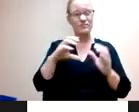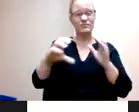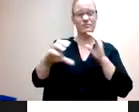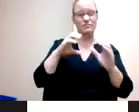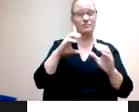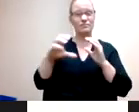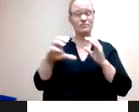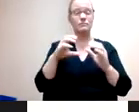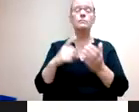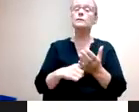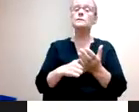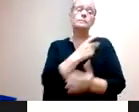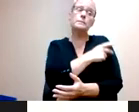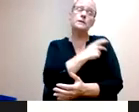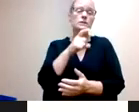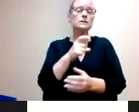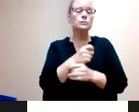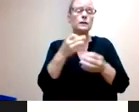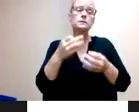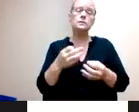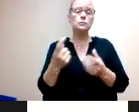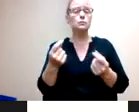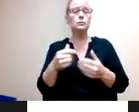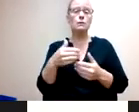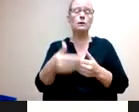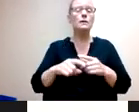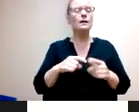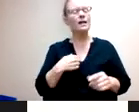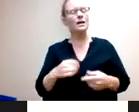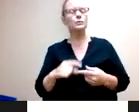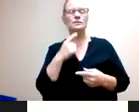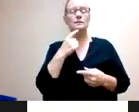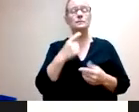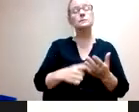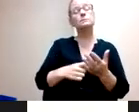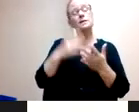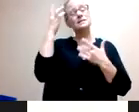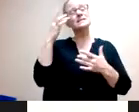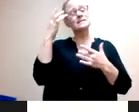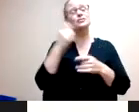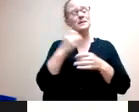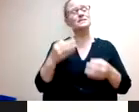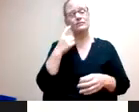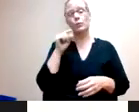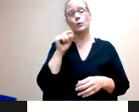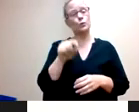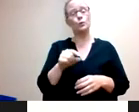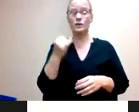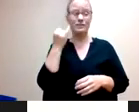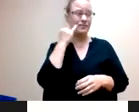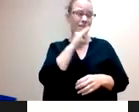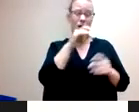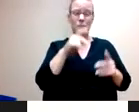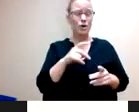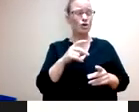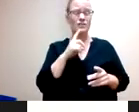patients need to decide the direction, but I like to say sometimes the disease pushes you in a decision or not, that you haven't responded to therapy,